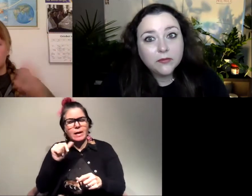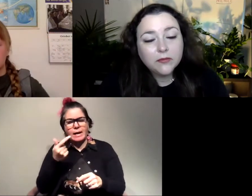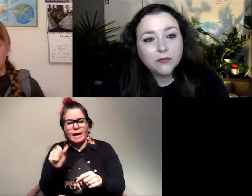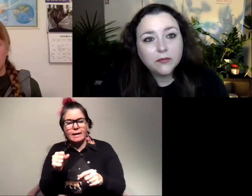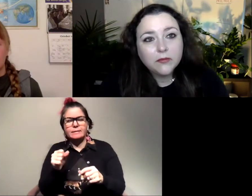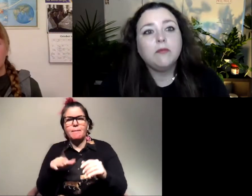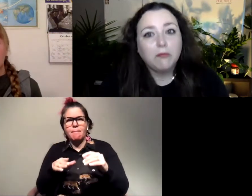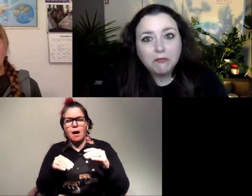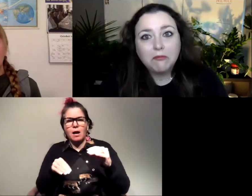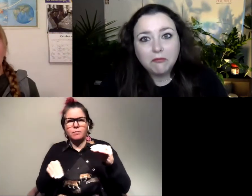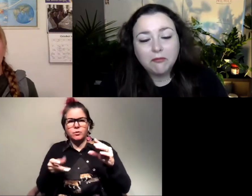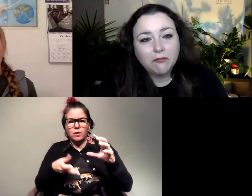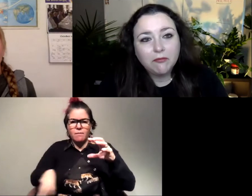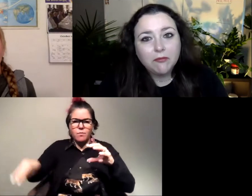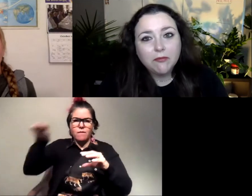move up to the top.